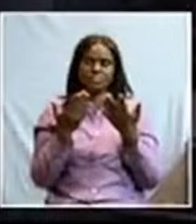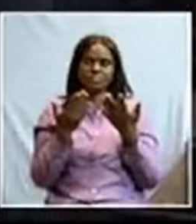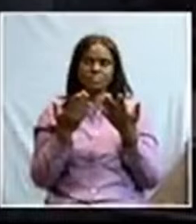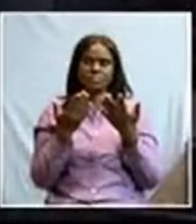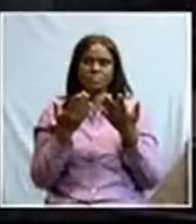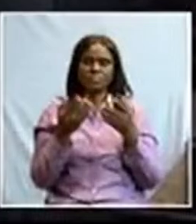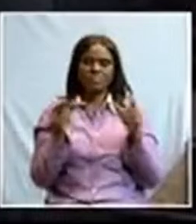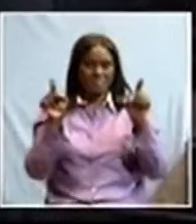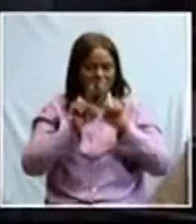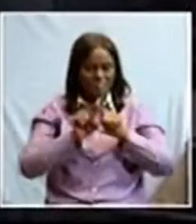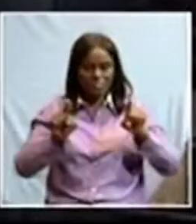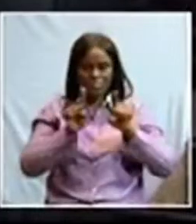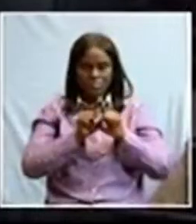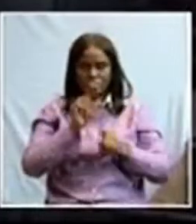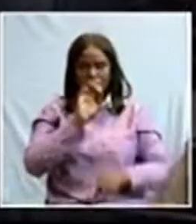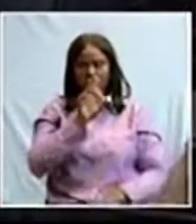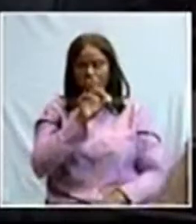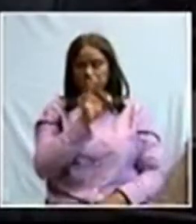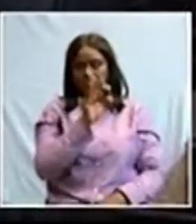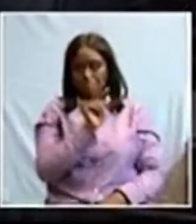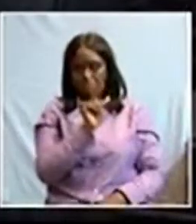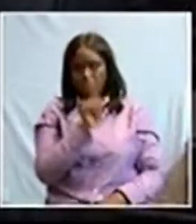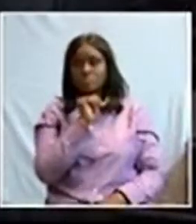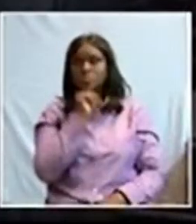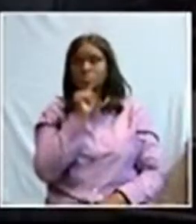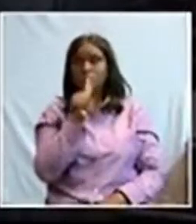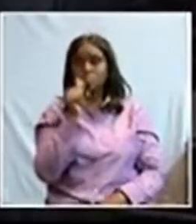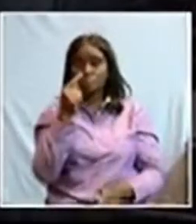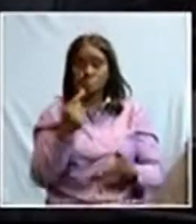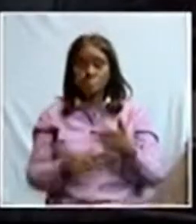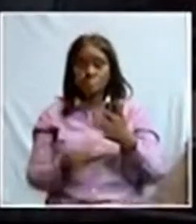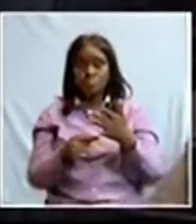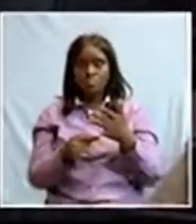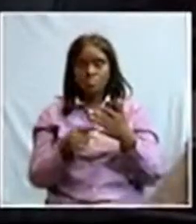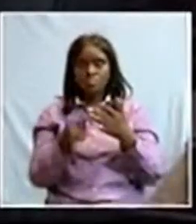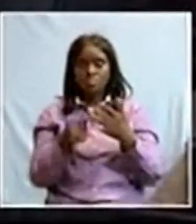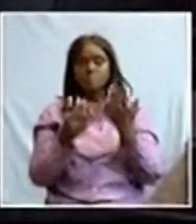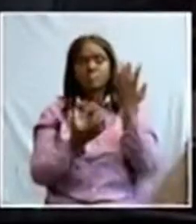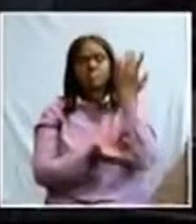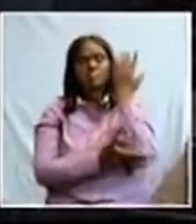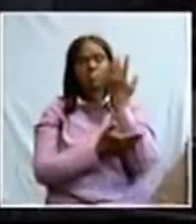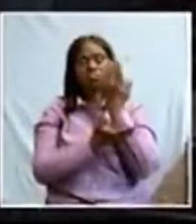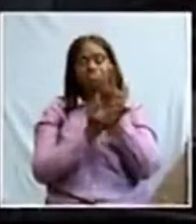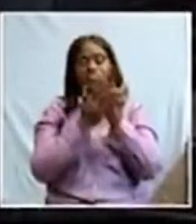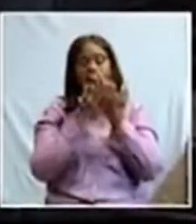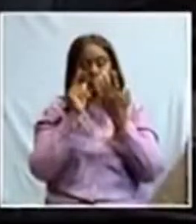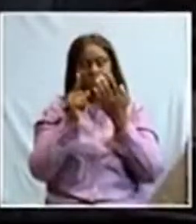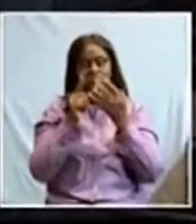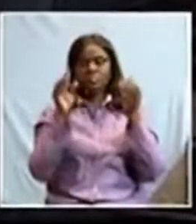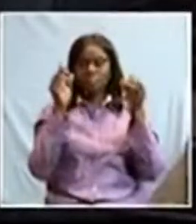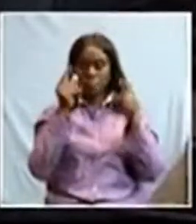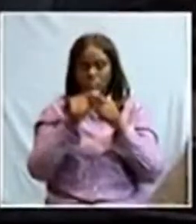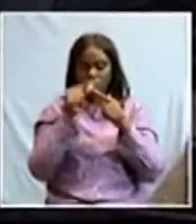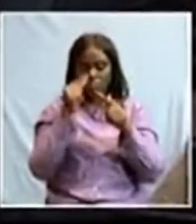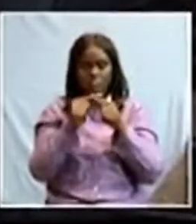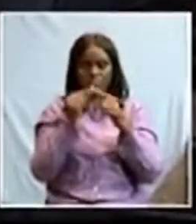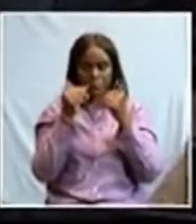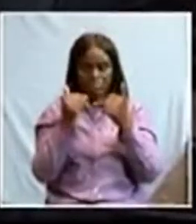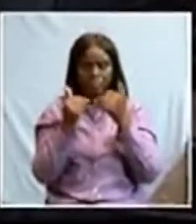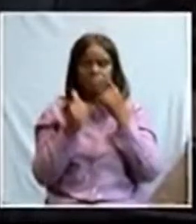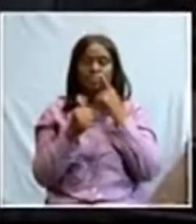if CDF has not been enhanced. That's the famous word now.